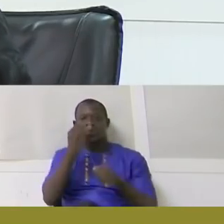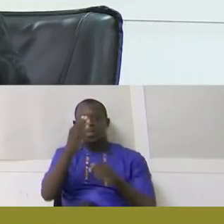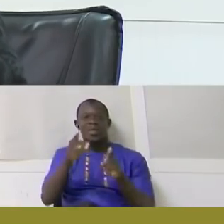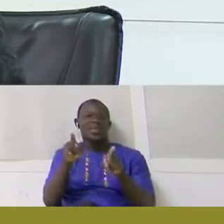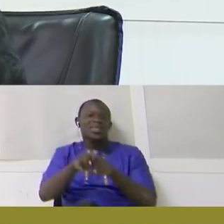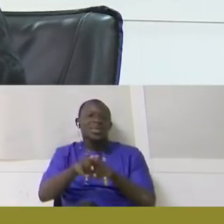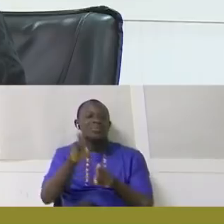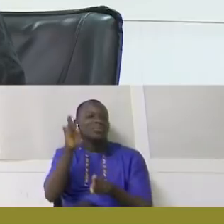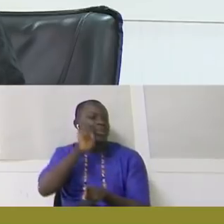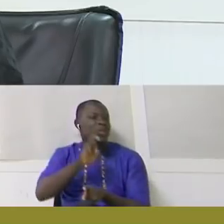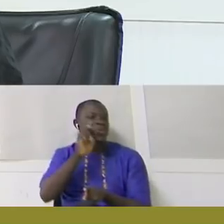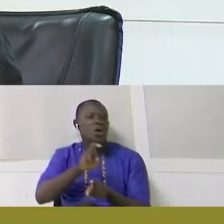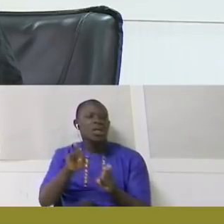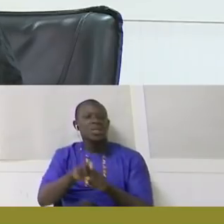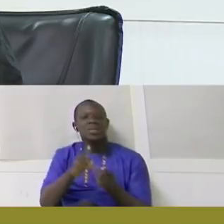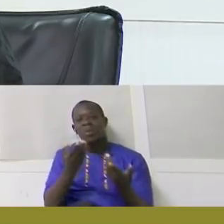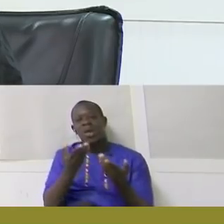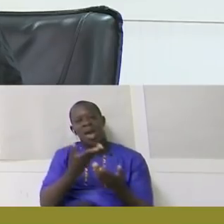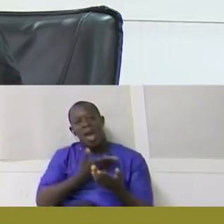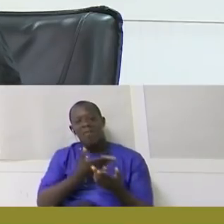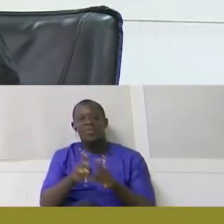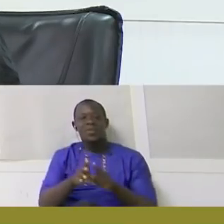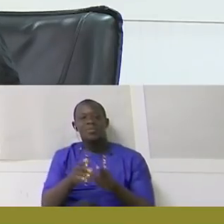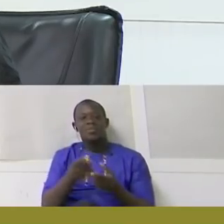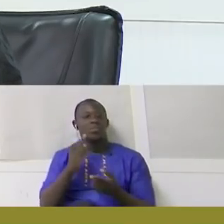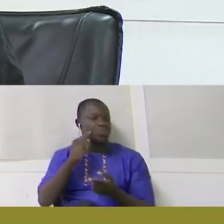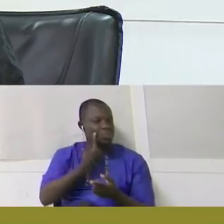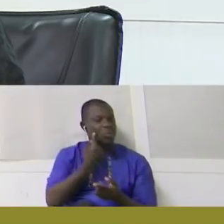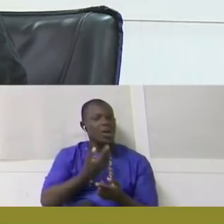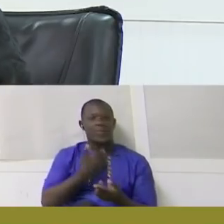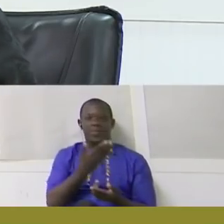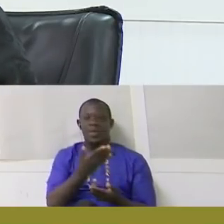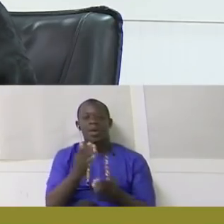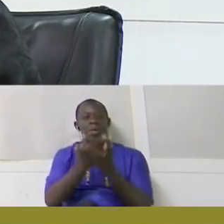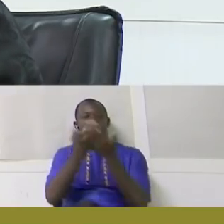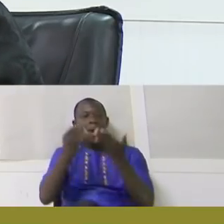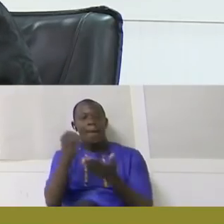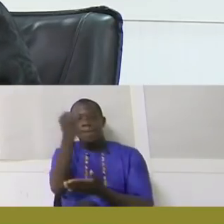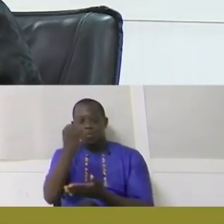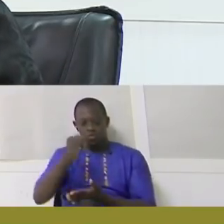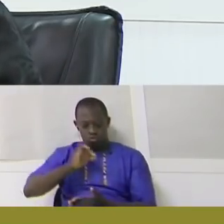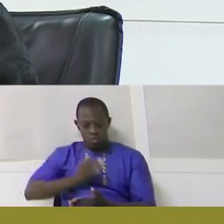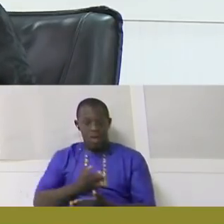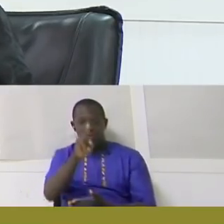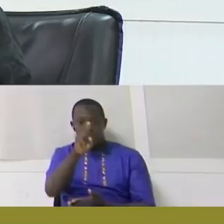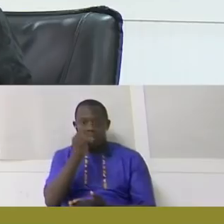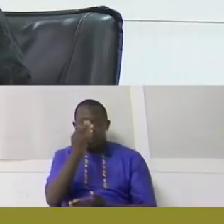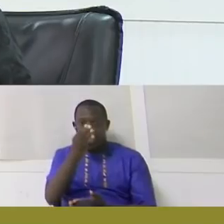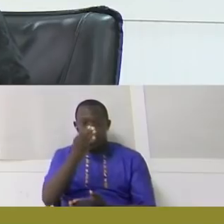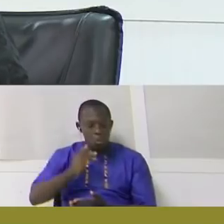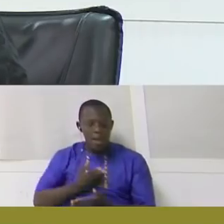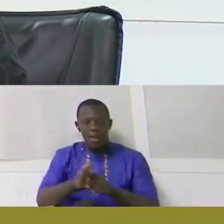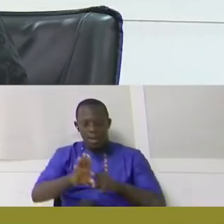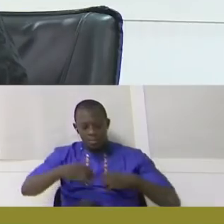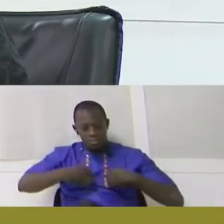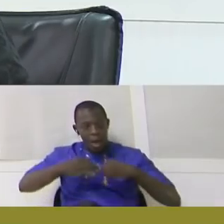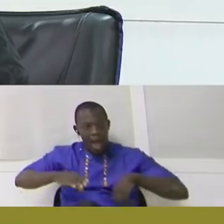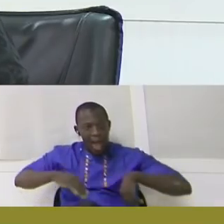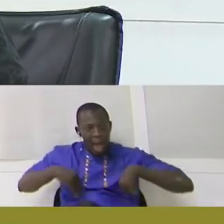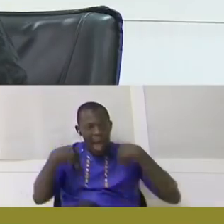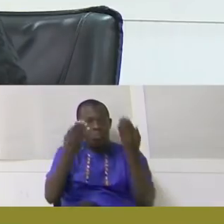sexual harass. I can even say that we are sexually harassed. Because jigen nga ne ko simekul. Because you ask a woman to